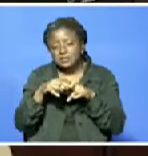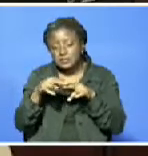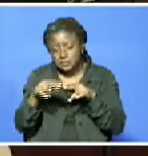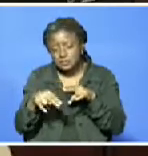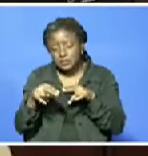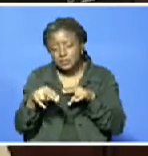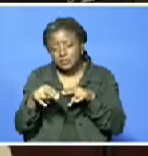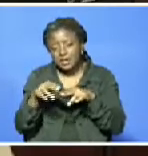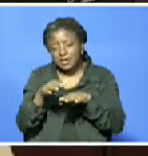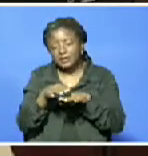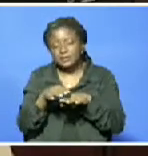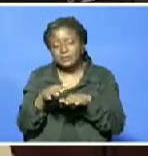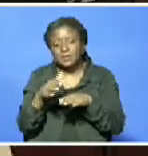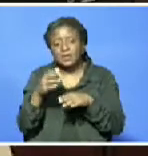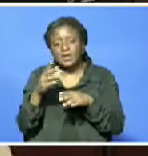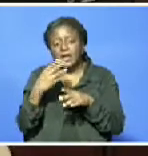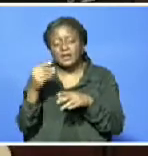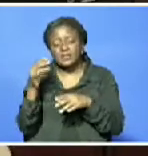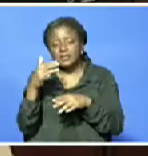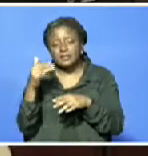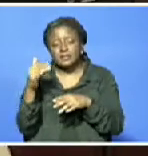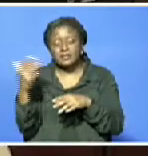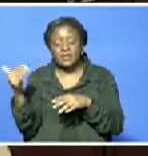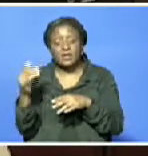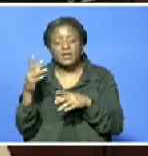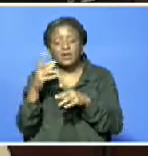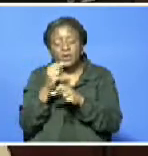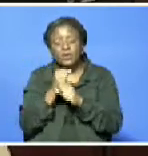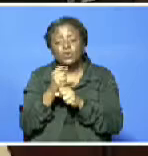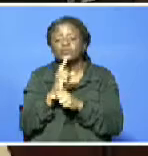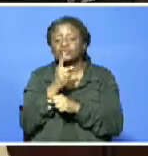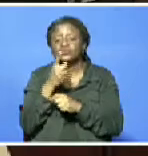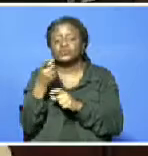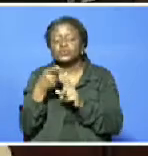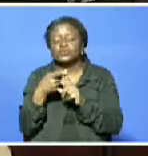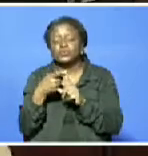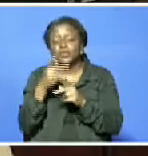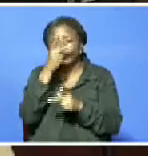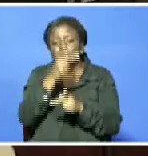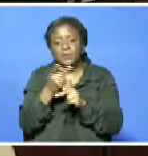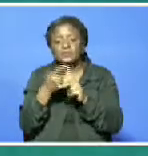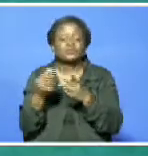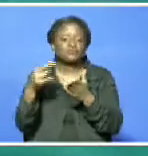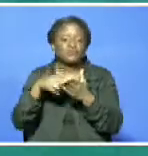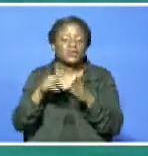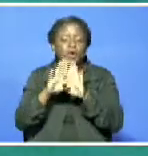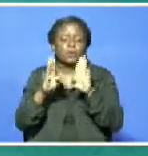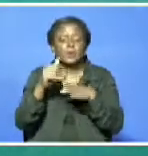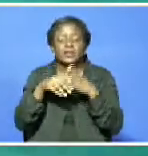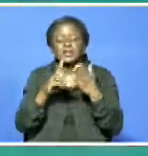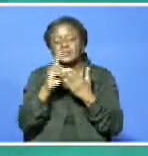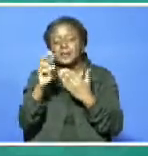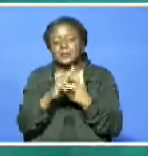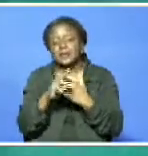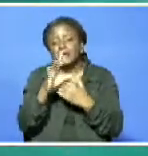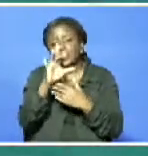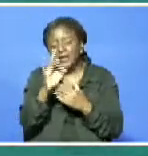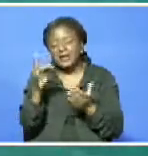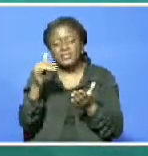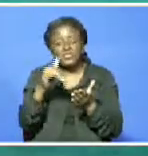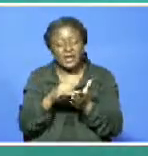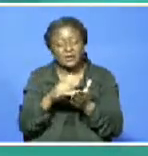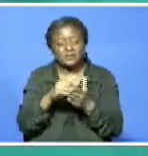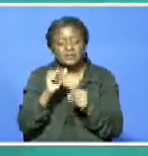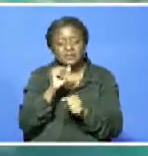they hold true to their promise to open in December. With some 8,000 employees, Atlantis